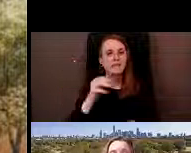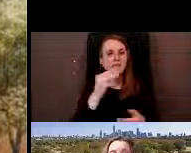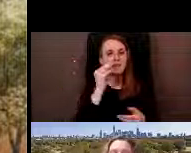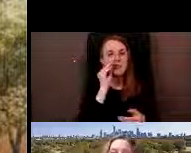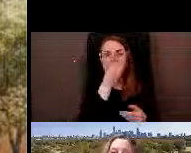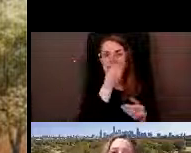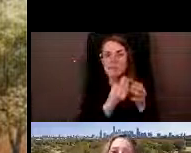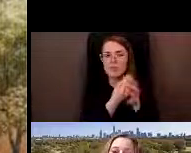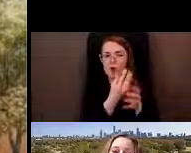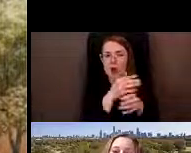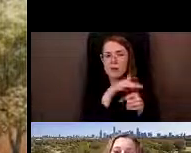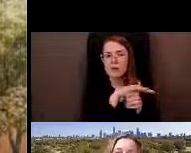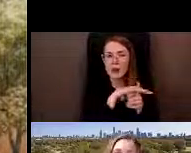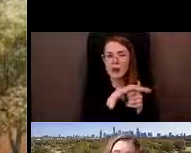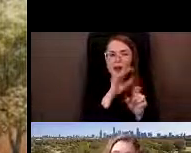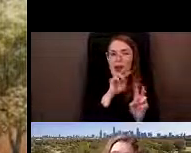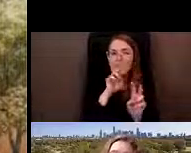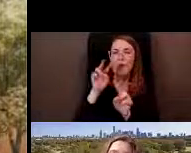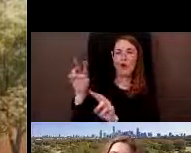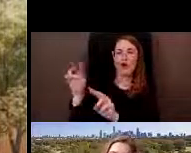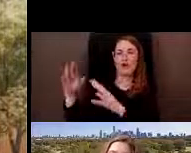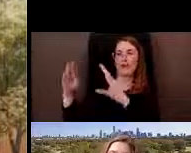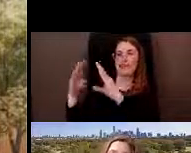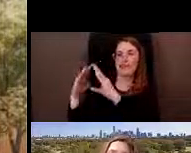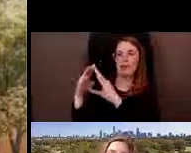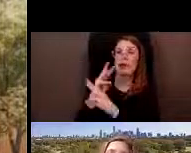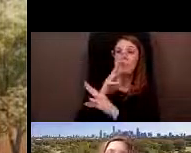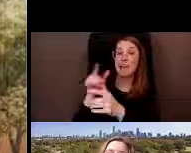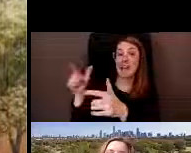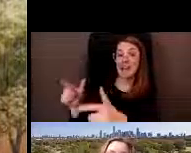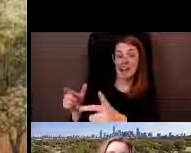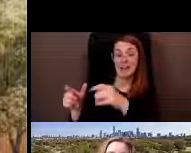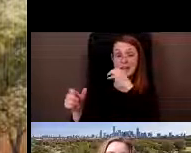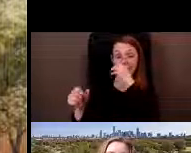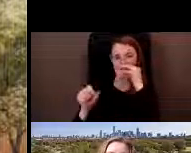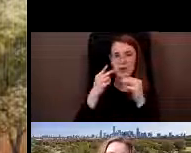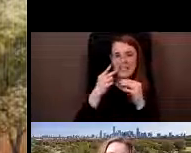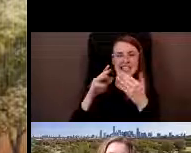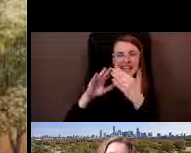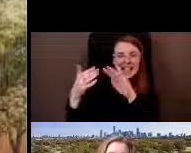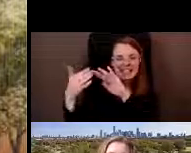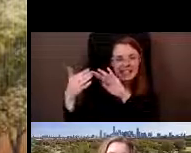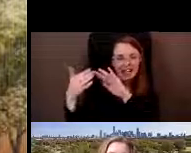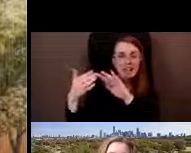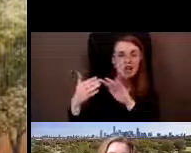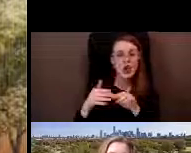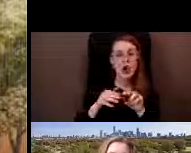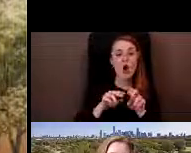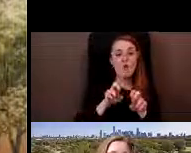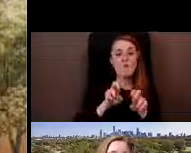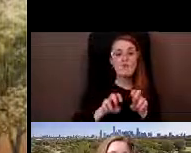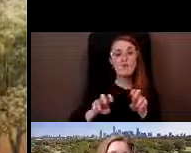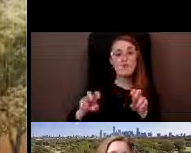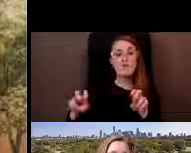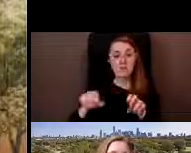towards downtown. You can see the skyline in the back and the seating for the Hillside Theater. This